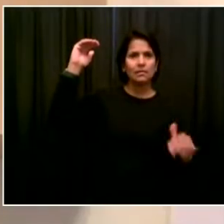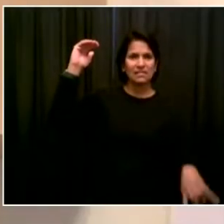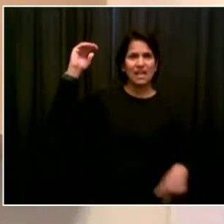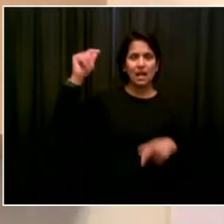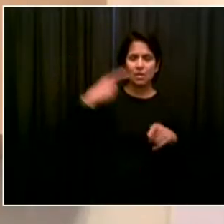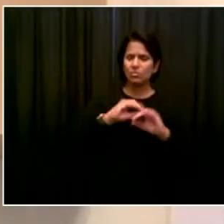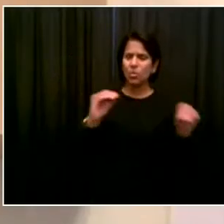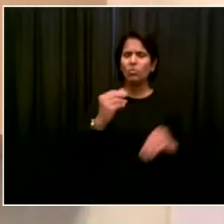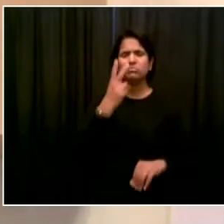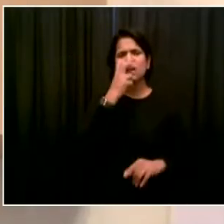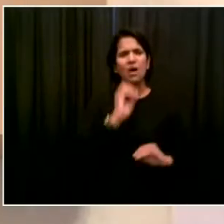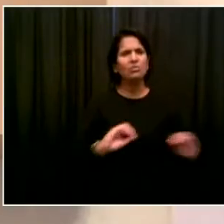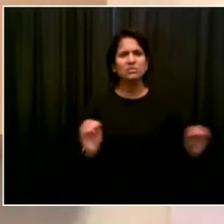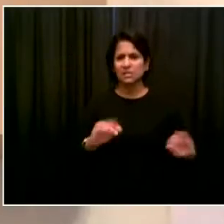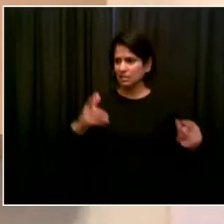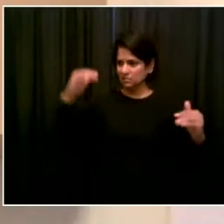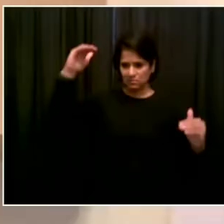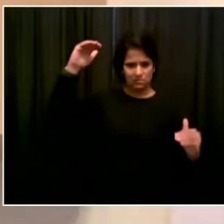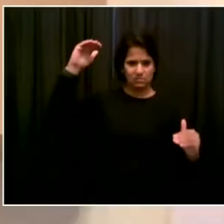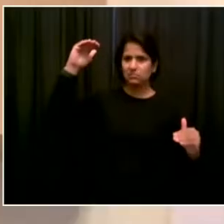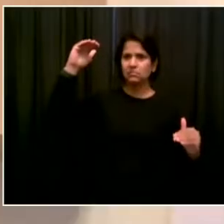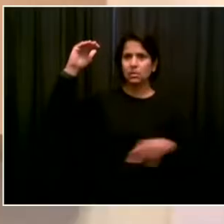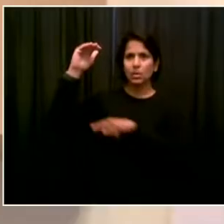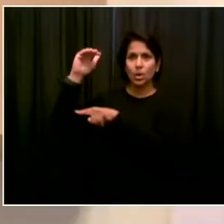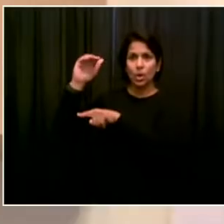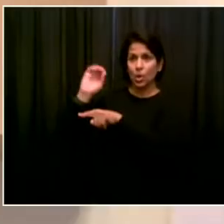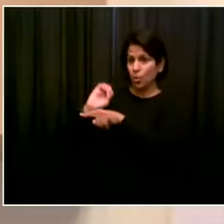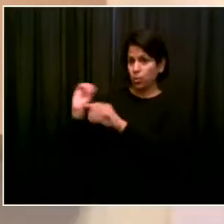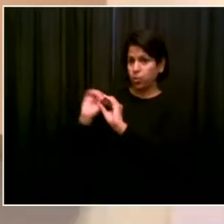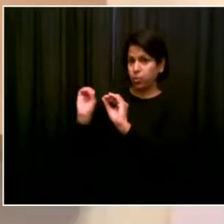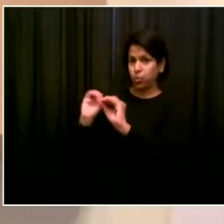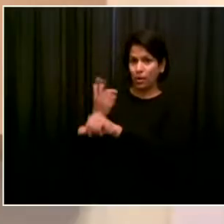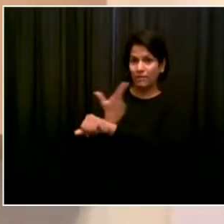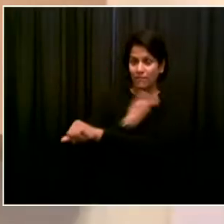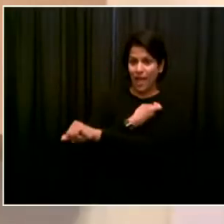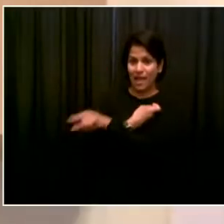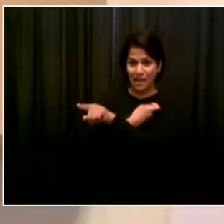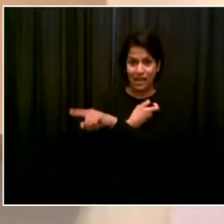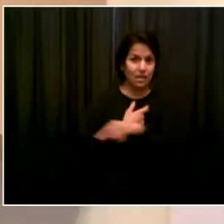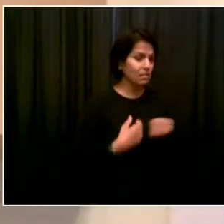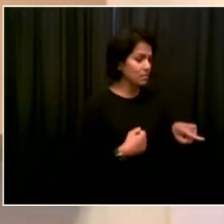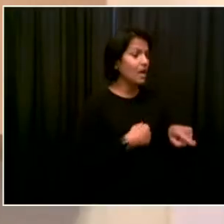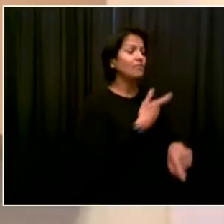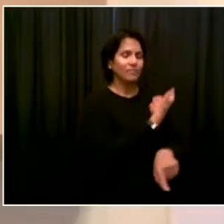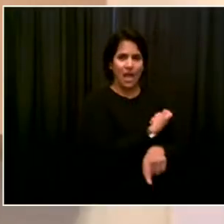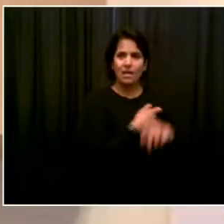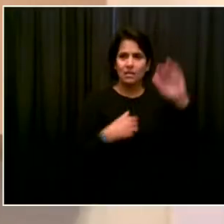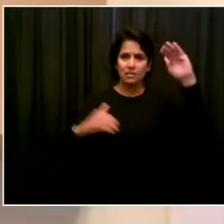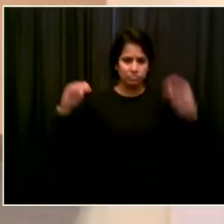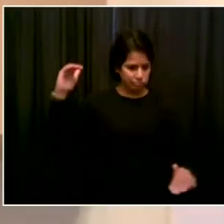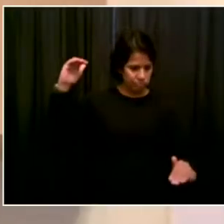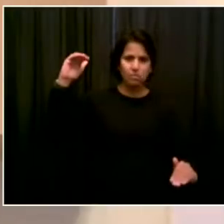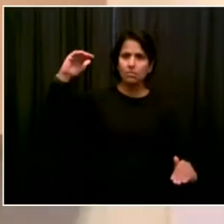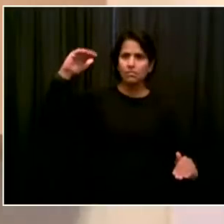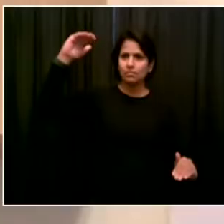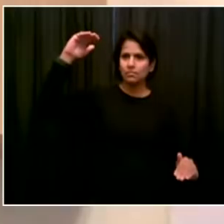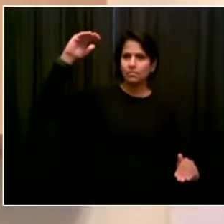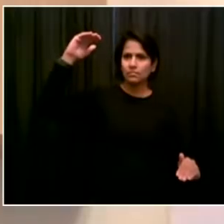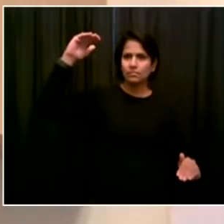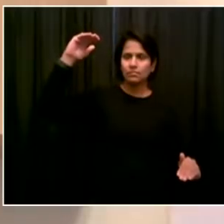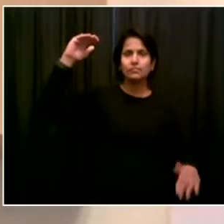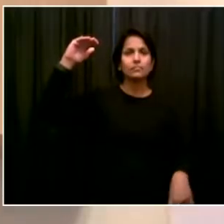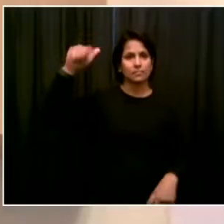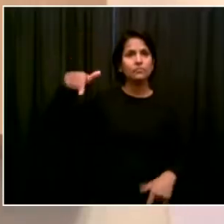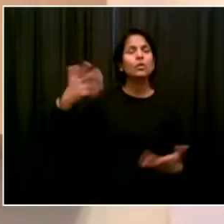responsibility. My ability to get vaccinated, and I have a requirement at work as well, my ability to get vaccinated not only protects me, but it